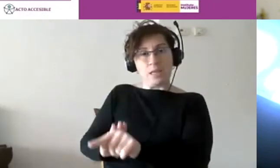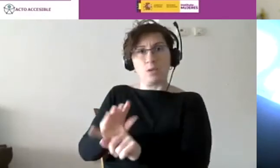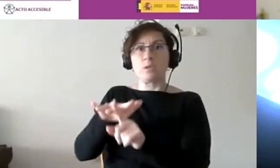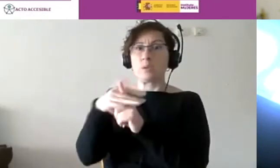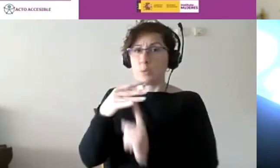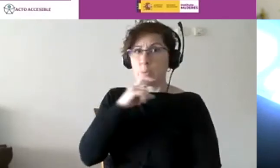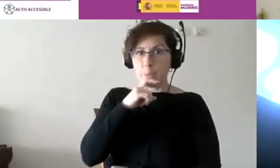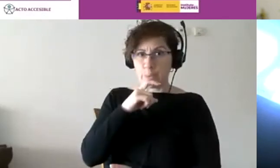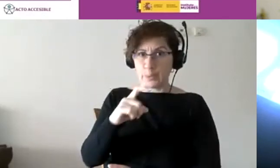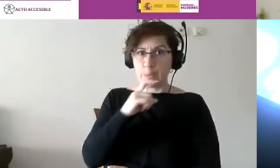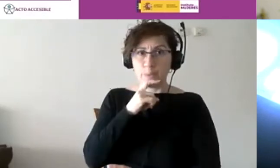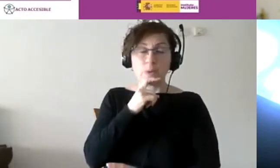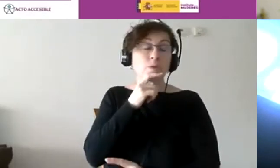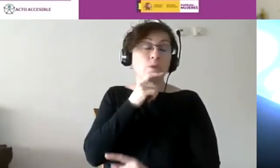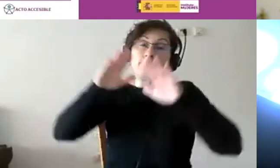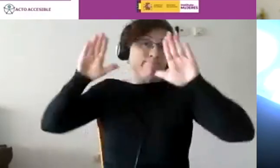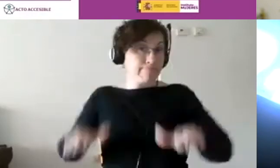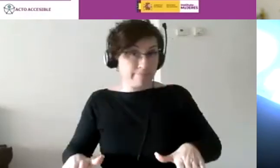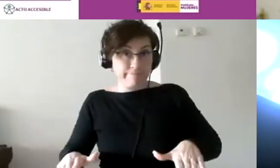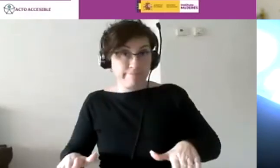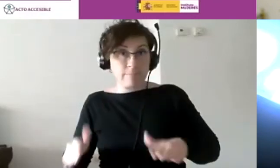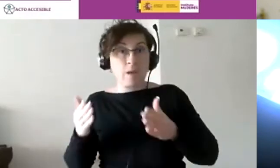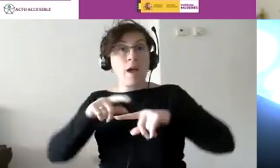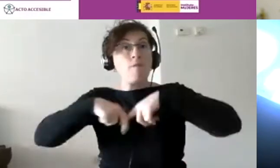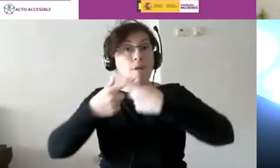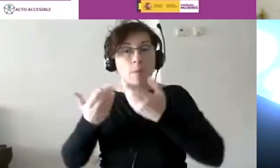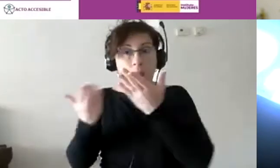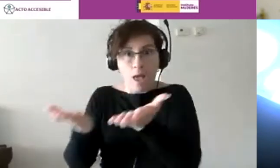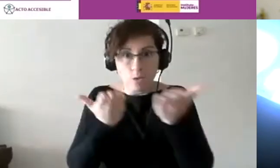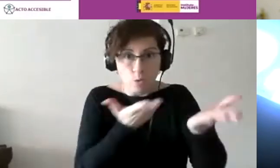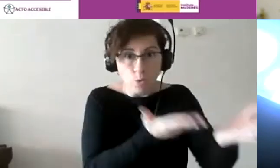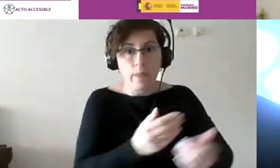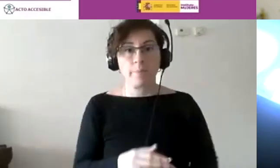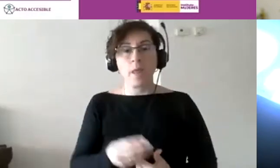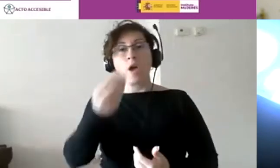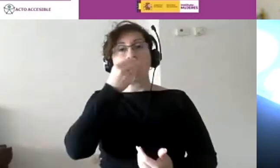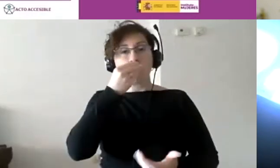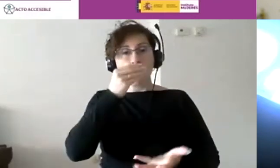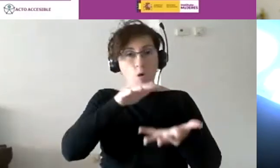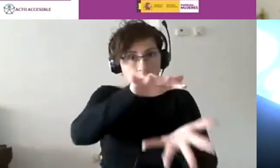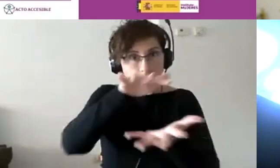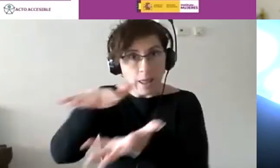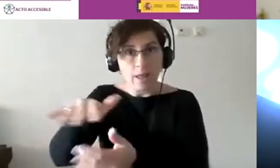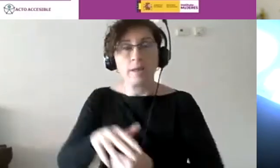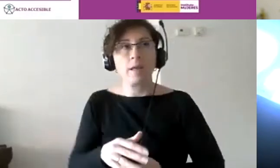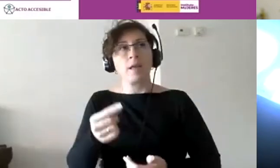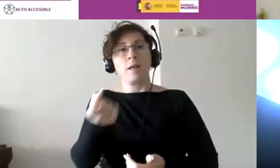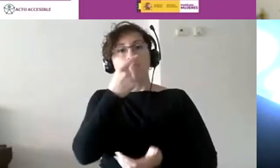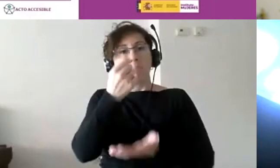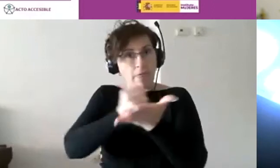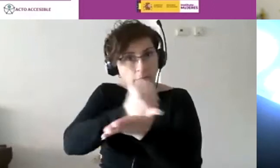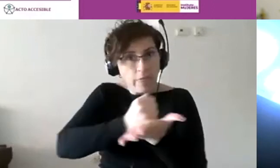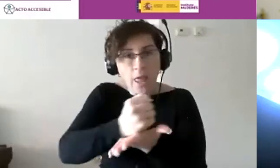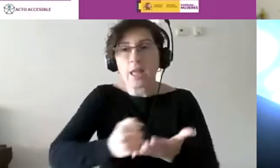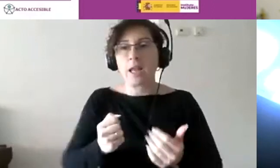family to bring food, to bring specific medicine, to find people who can help, to